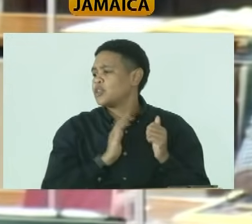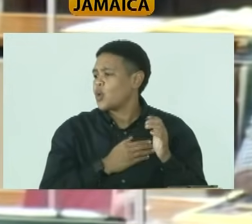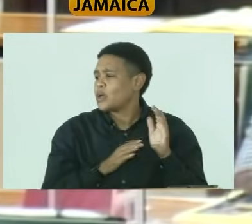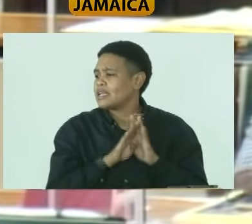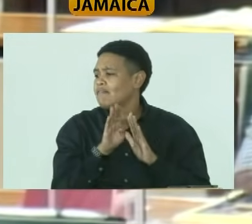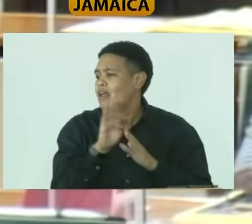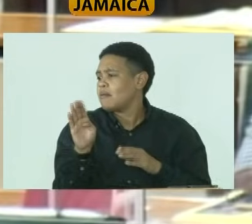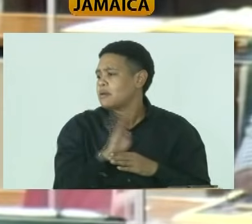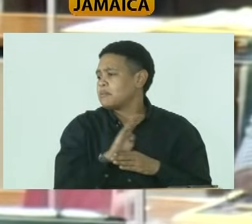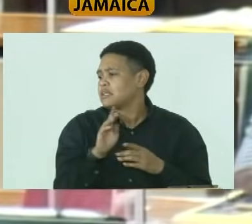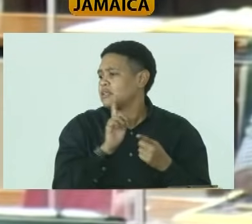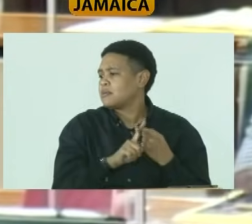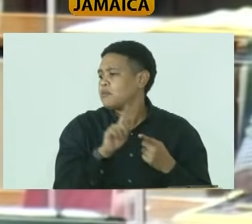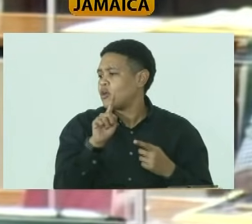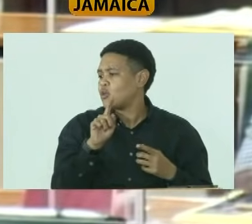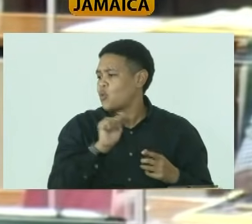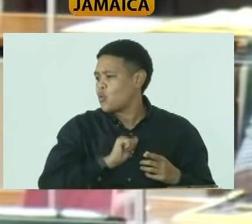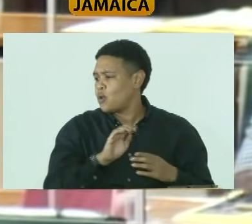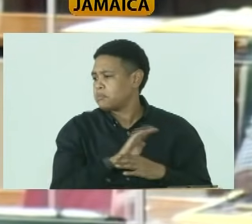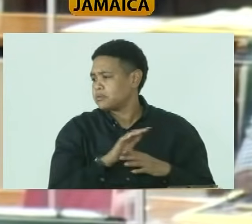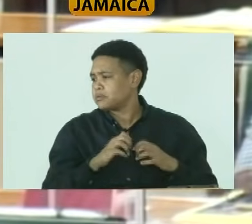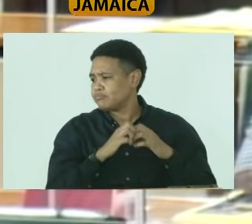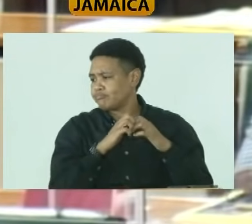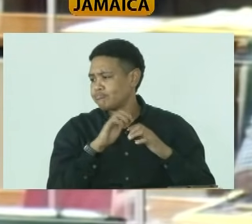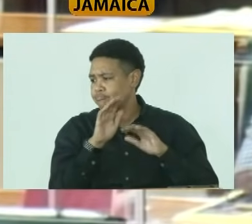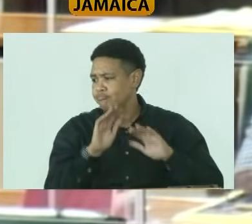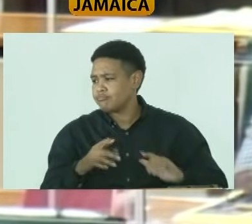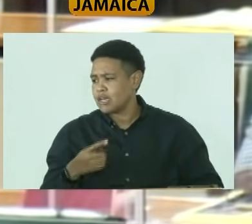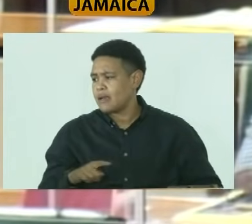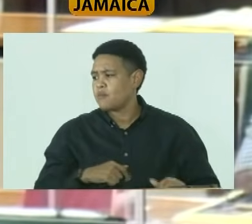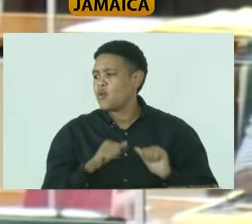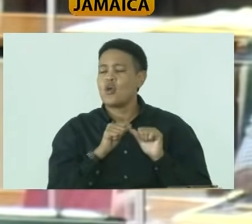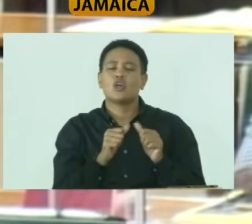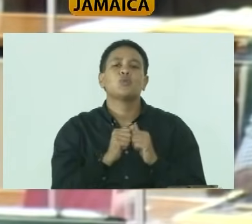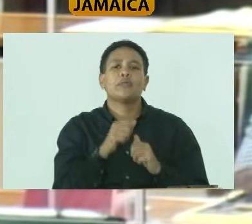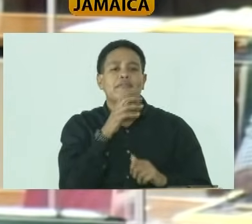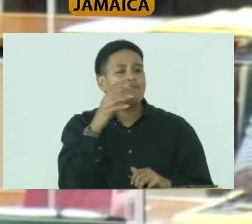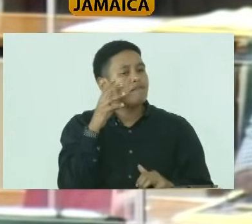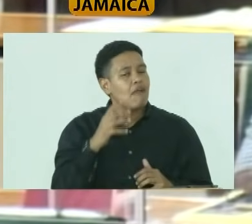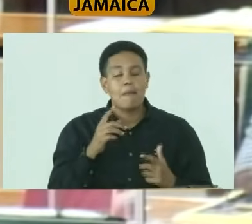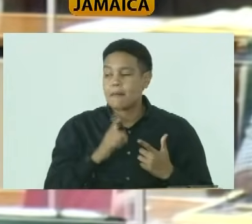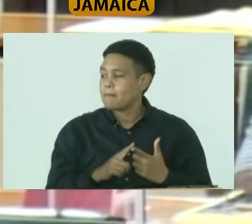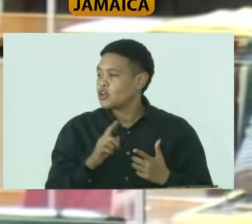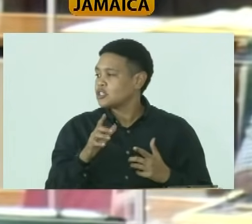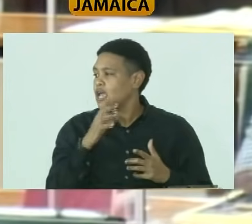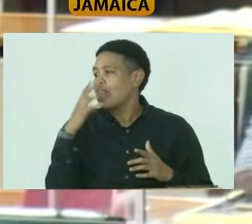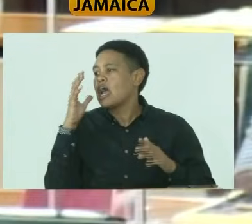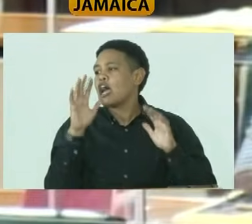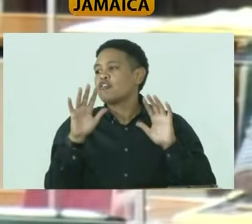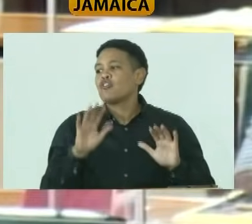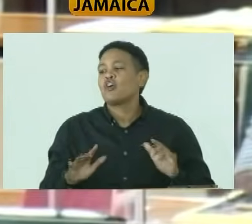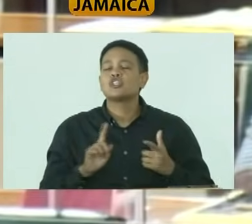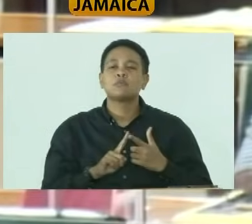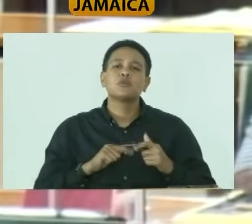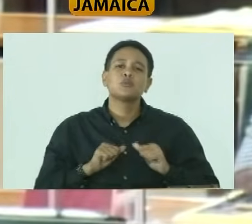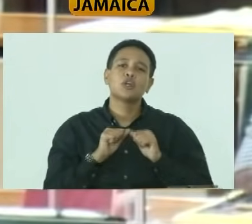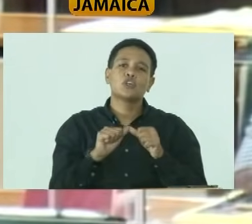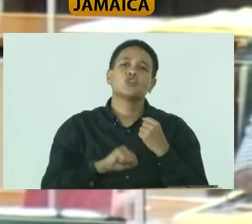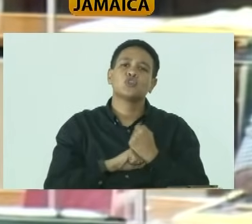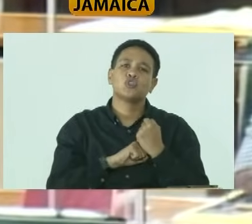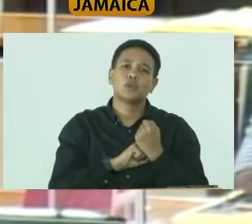and entrepreneurship. We continue with farming and agriculture, and we continue to support